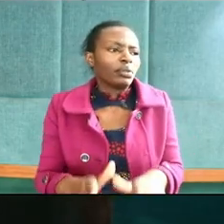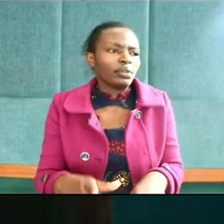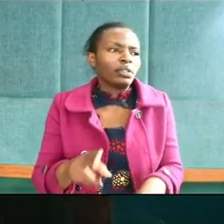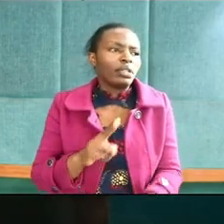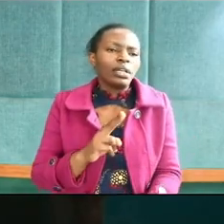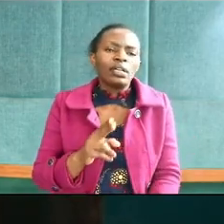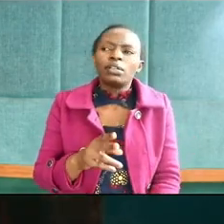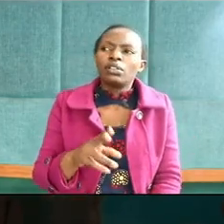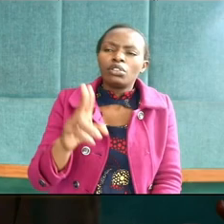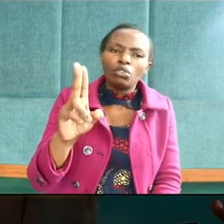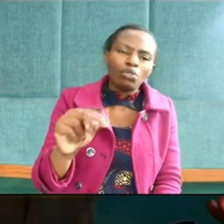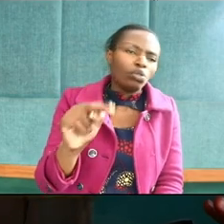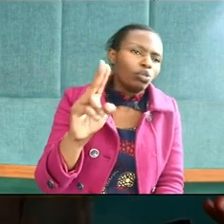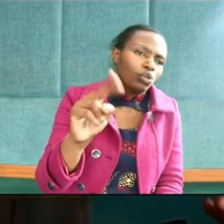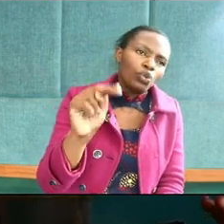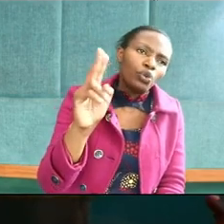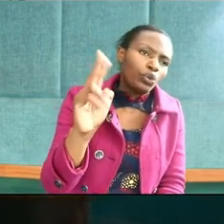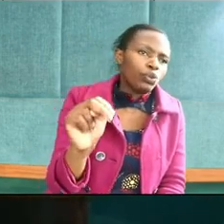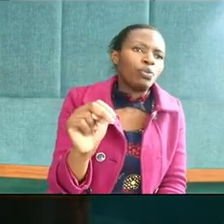to be hard. No.